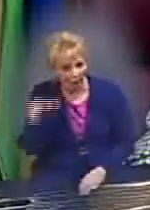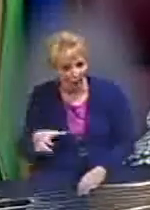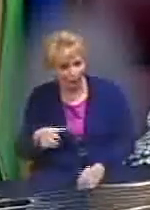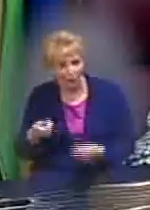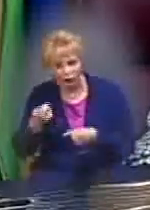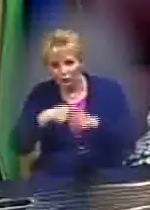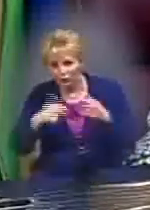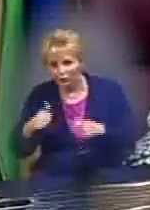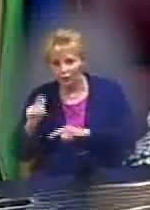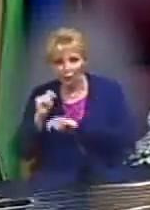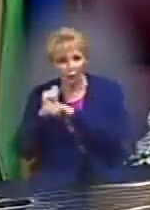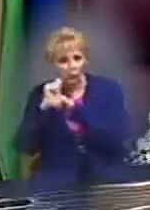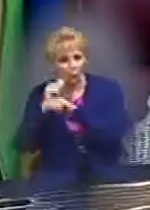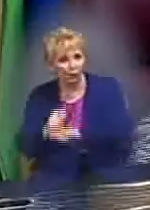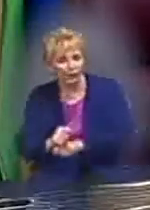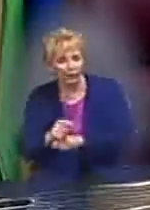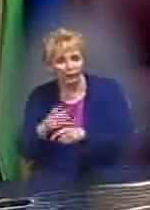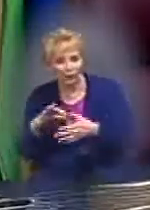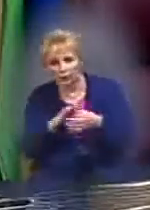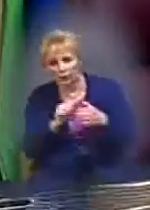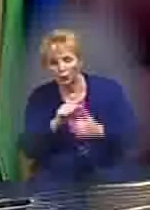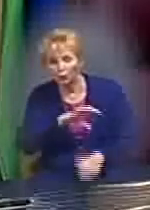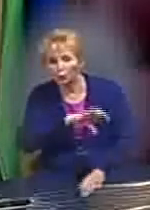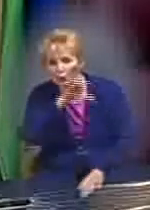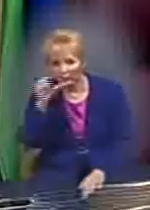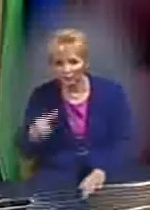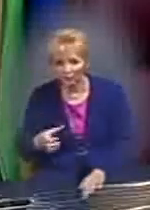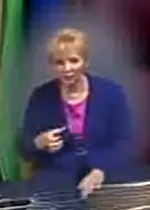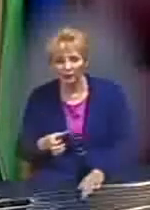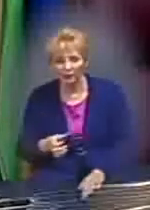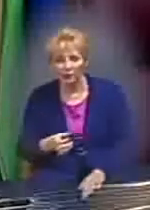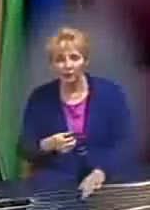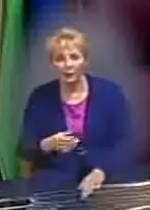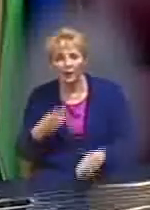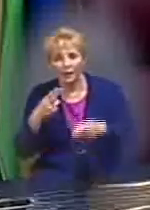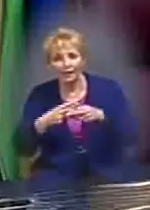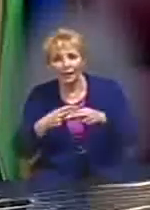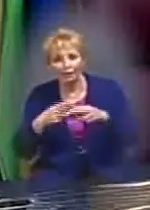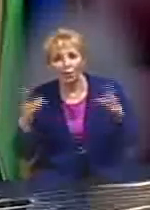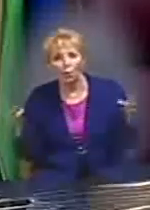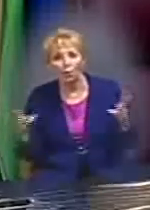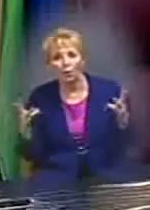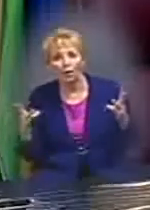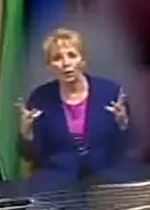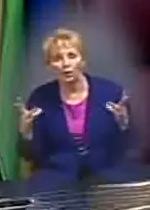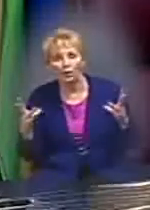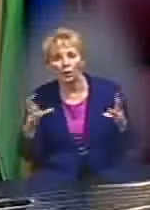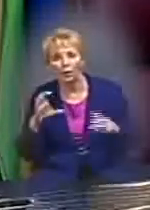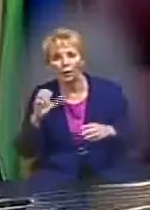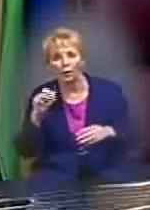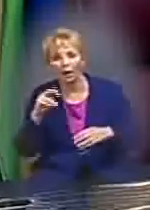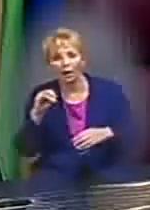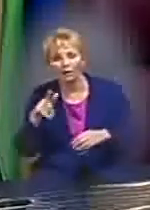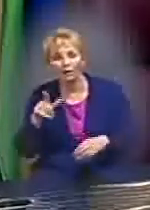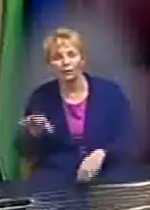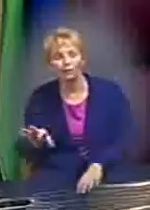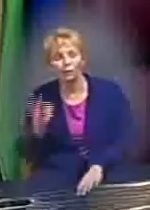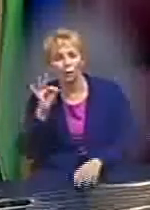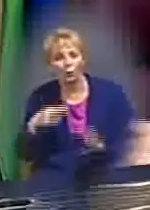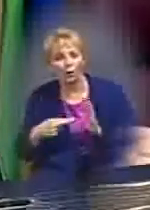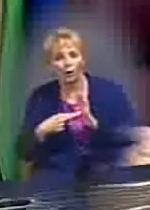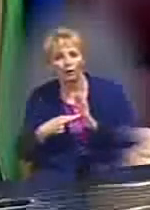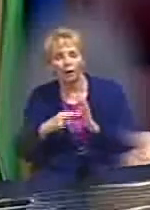any of the traditions related to Christmas. Simply, the name Winter Carnival was chosen to represent